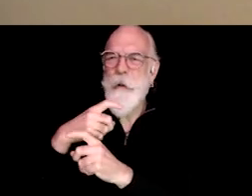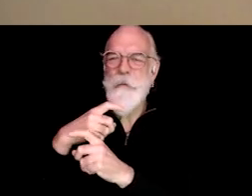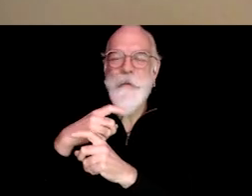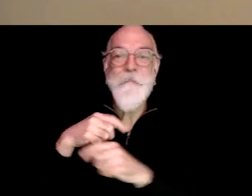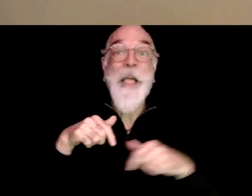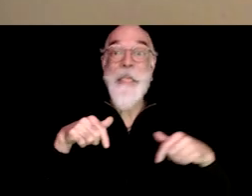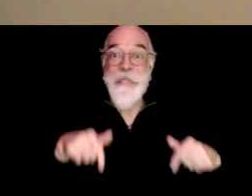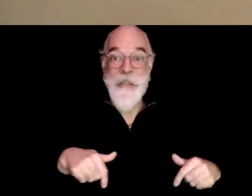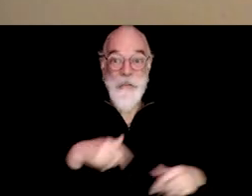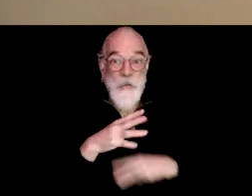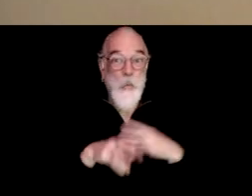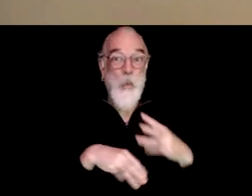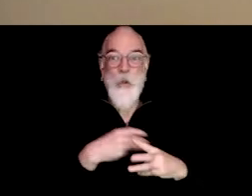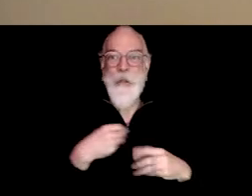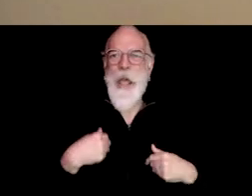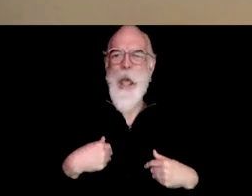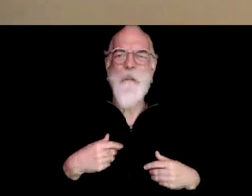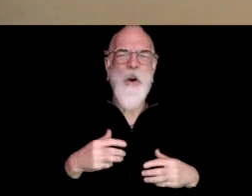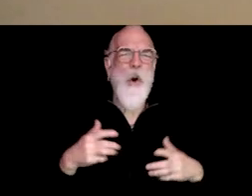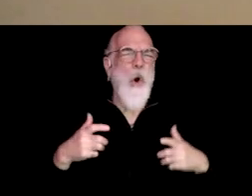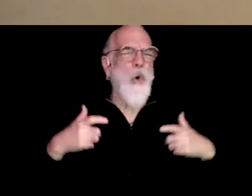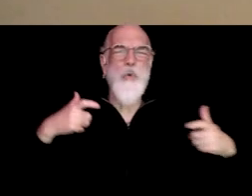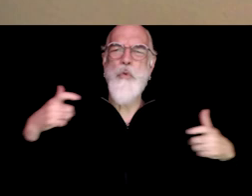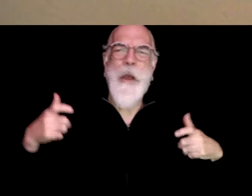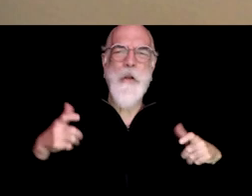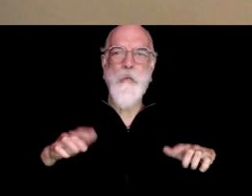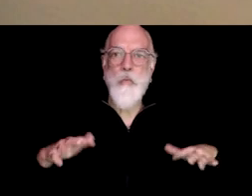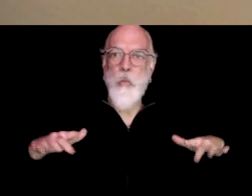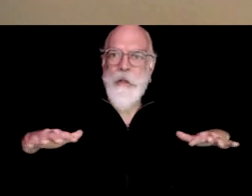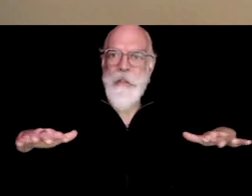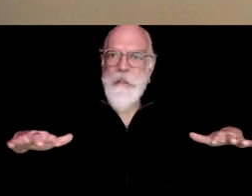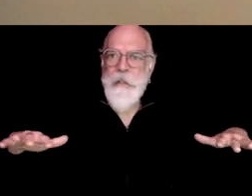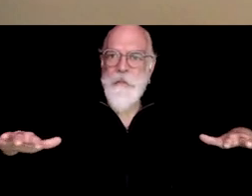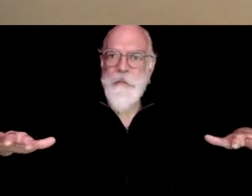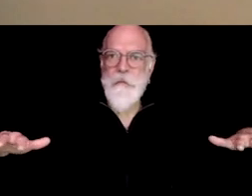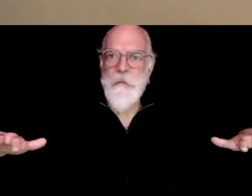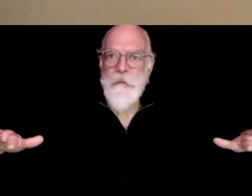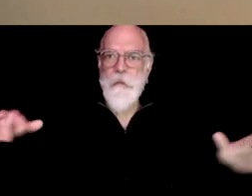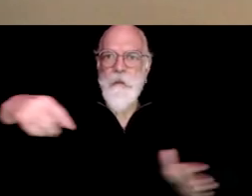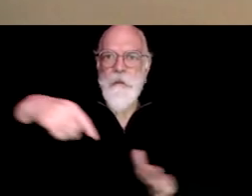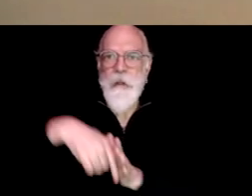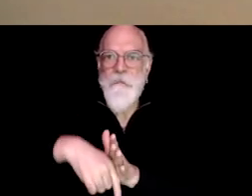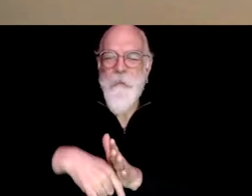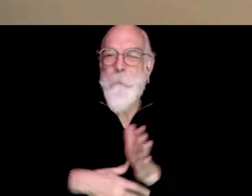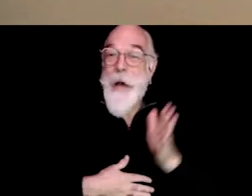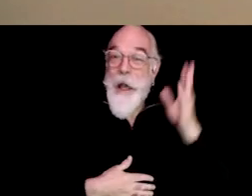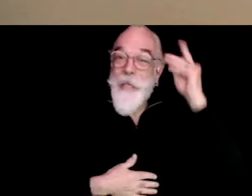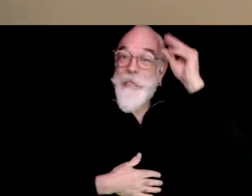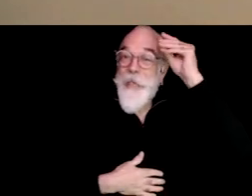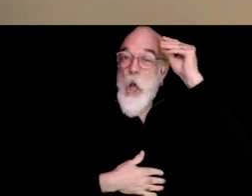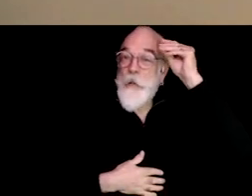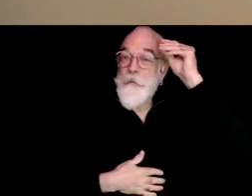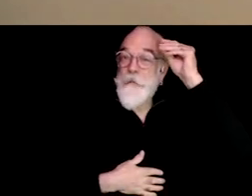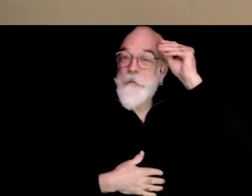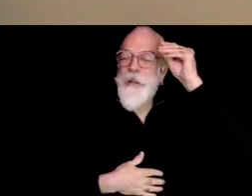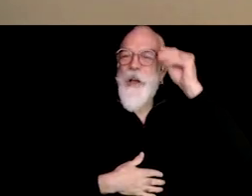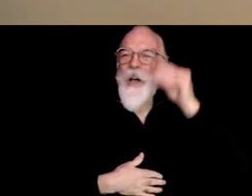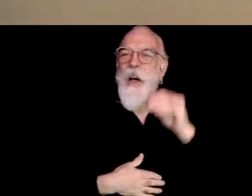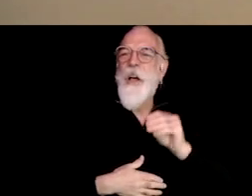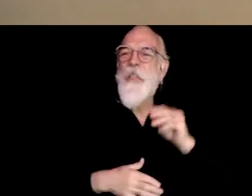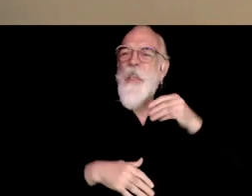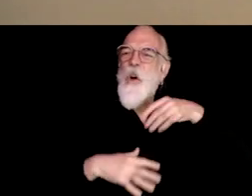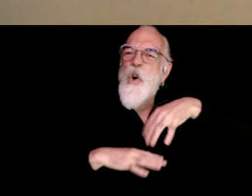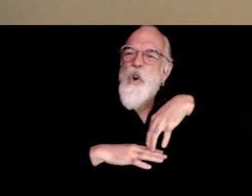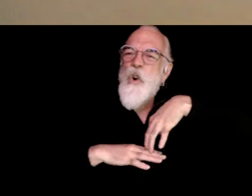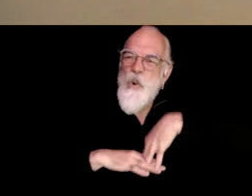great resonance and depth. My thoughts are like the root meaning of the word. They are about